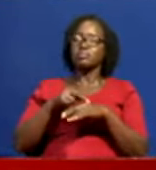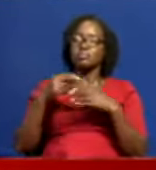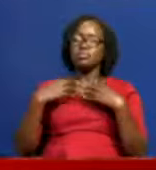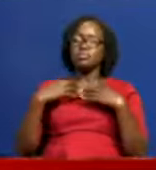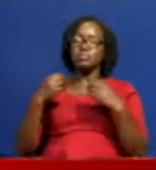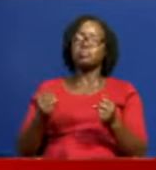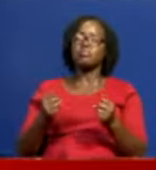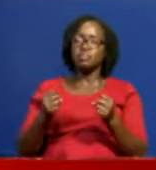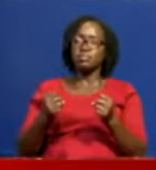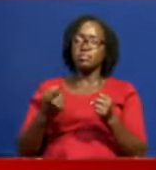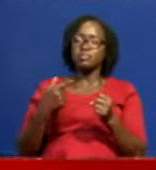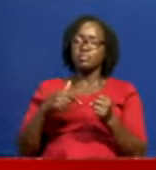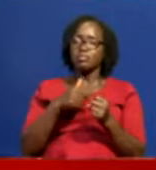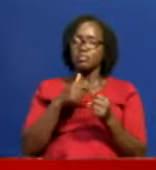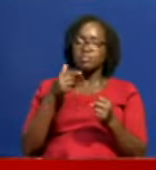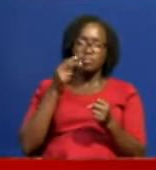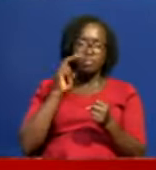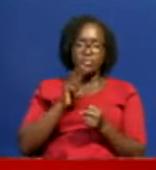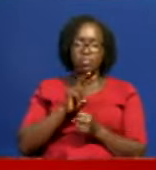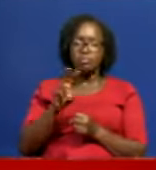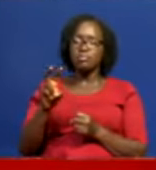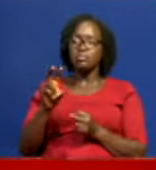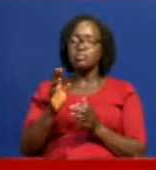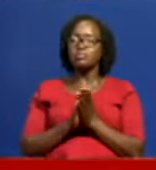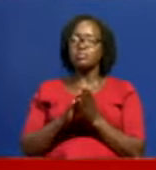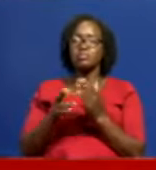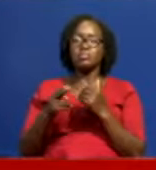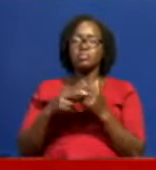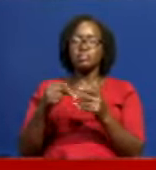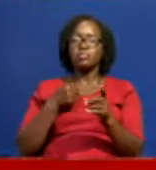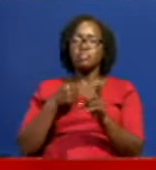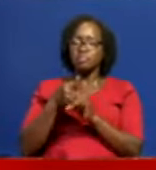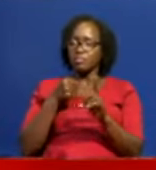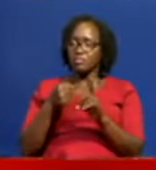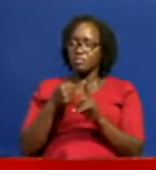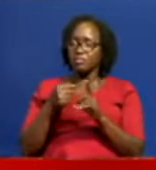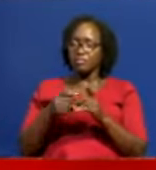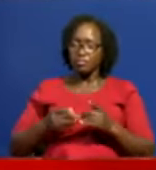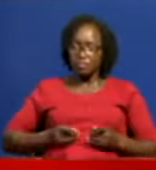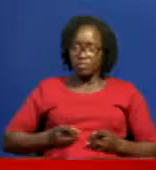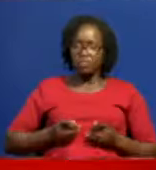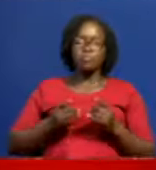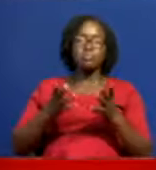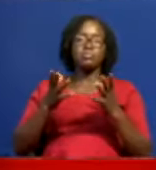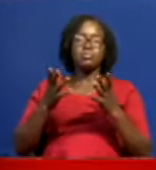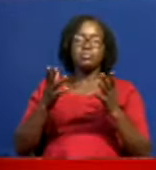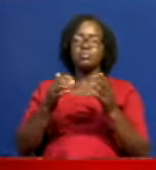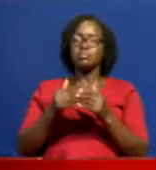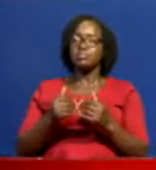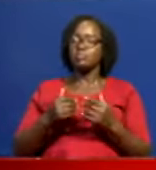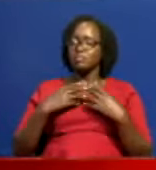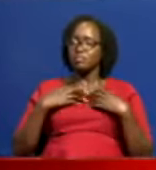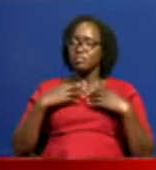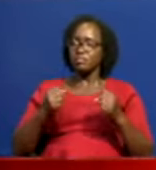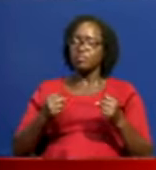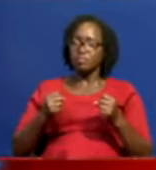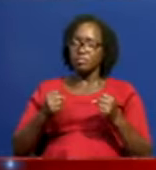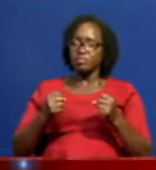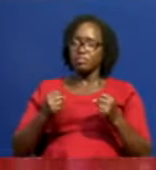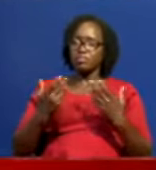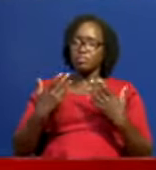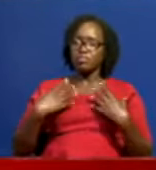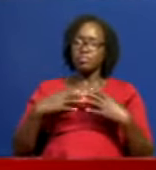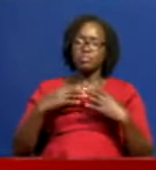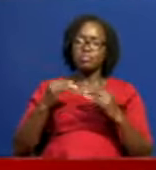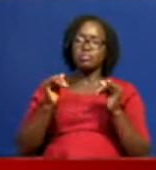health. We are witnessing the tangible impact of our dedication to the well-being of people. In